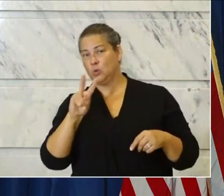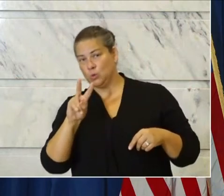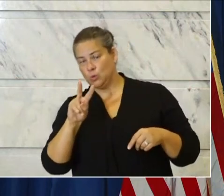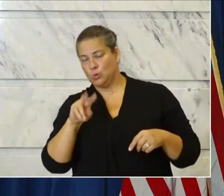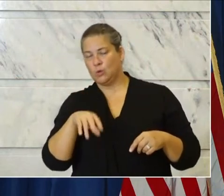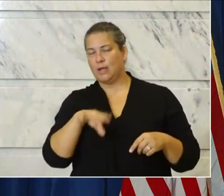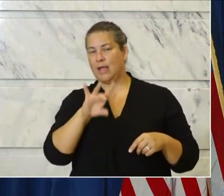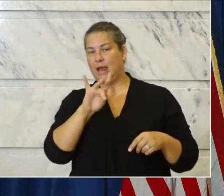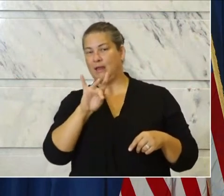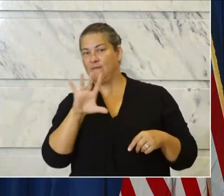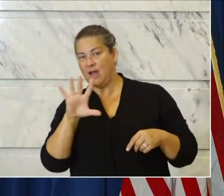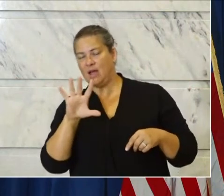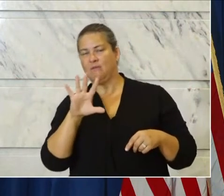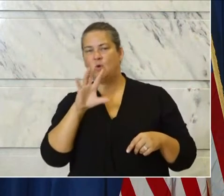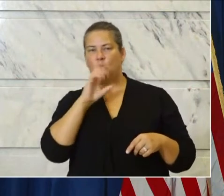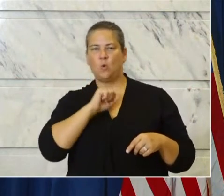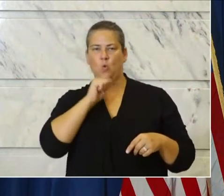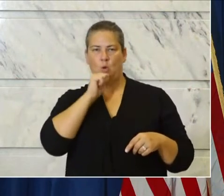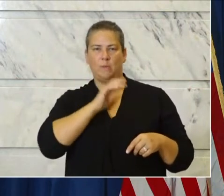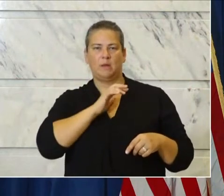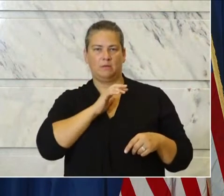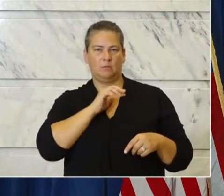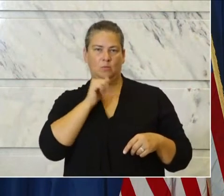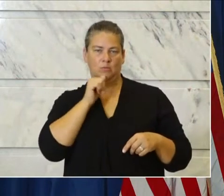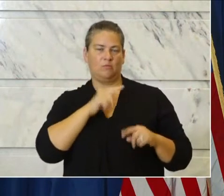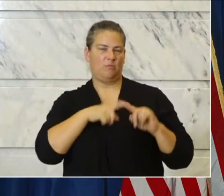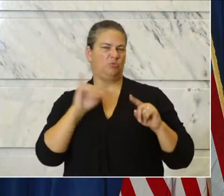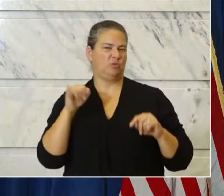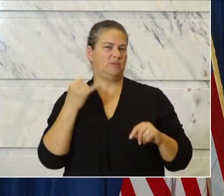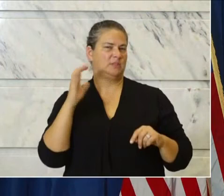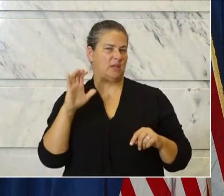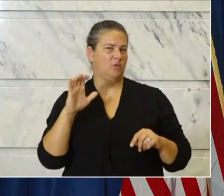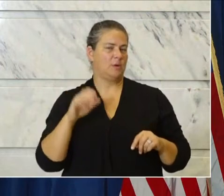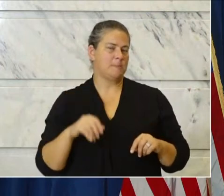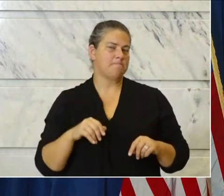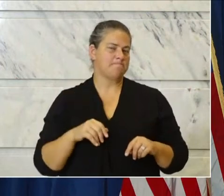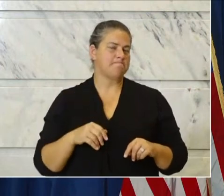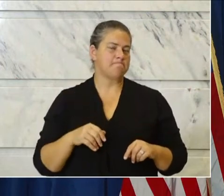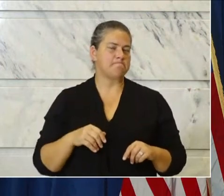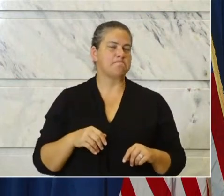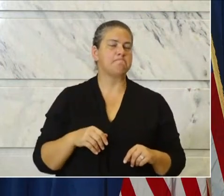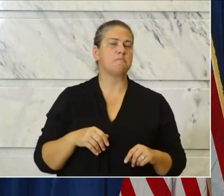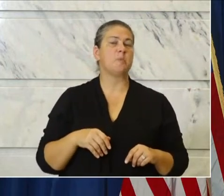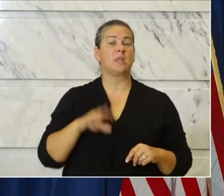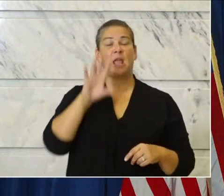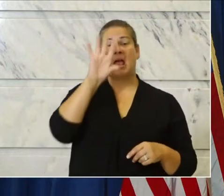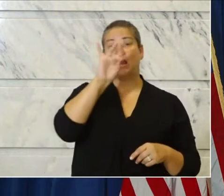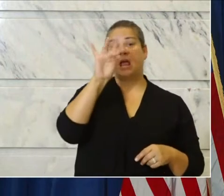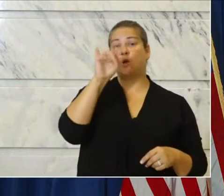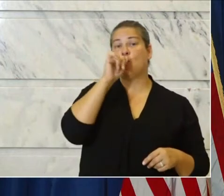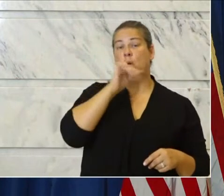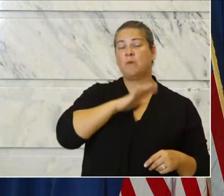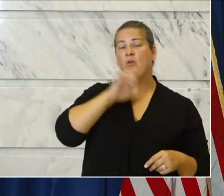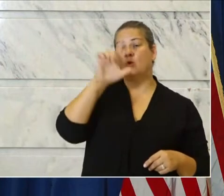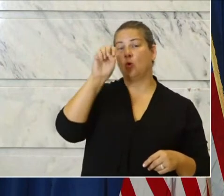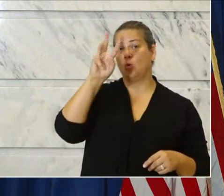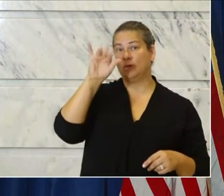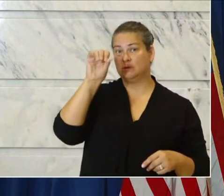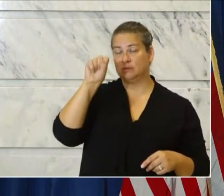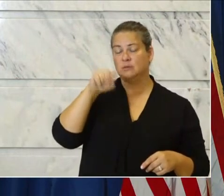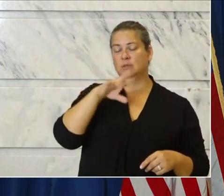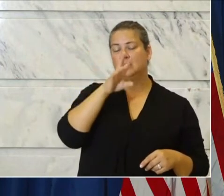an 85-year-old woman from Jefferson, all women from Jefferson. An 88-year-old woman from Lewis,